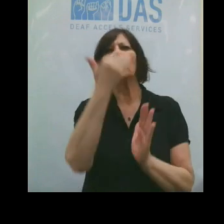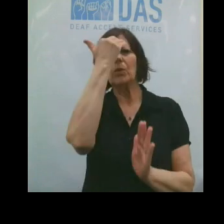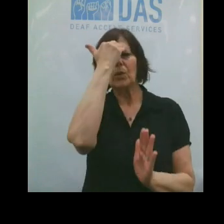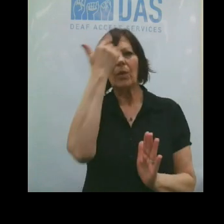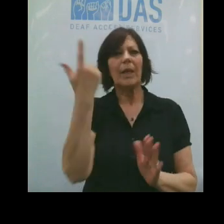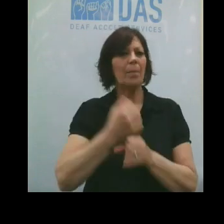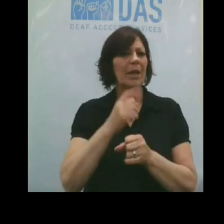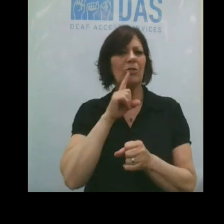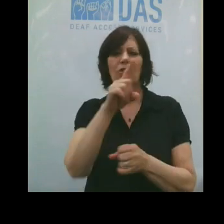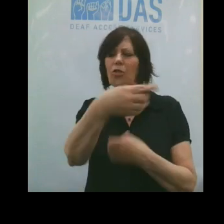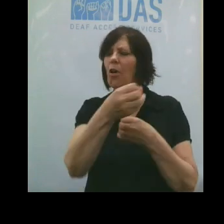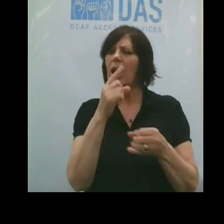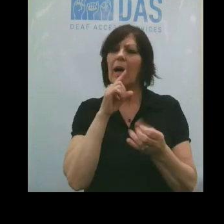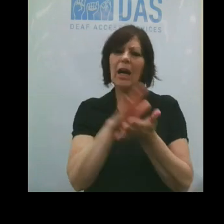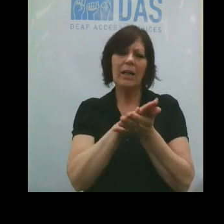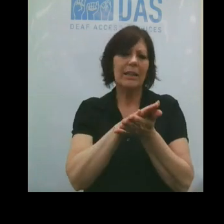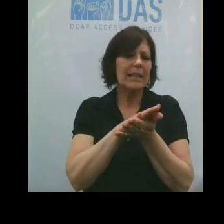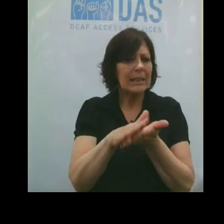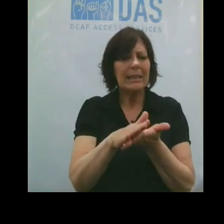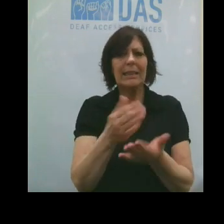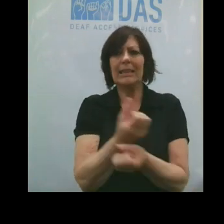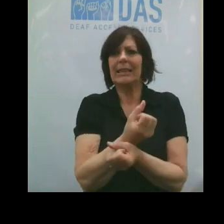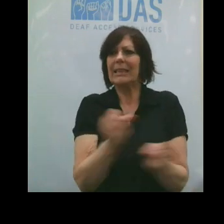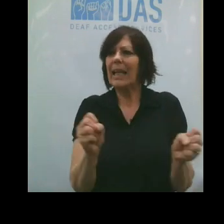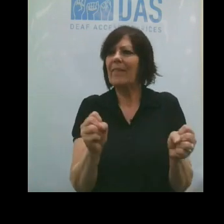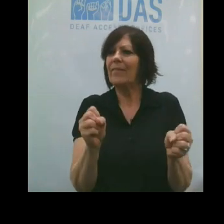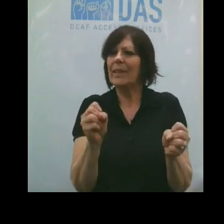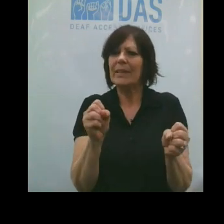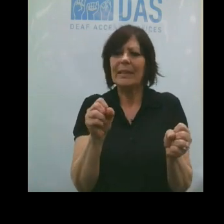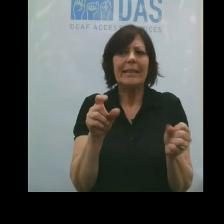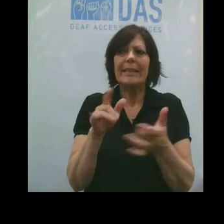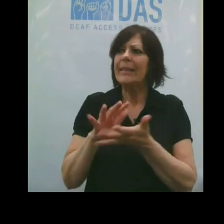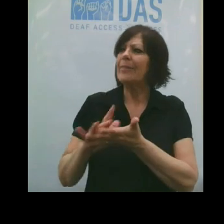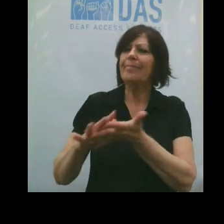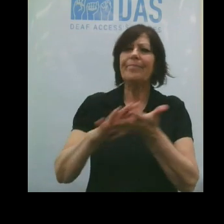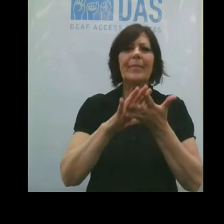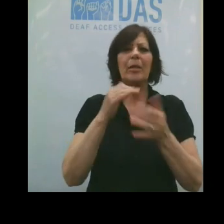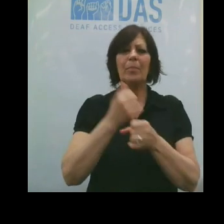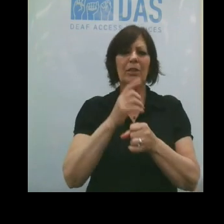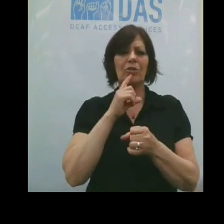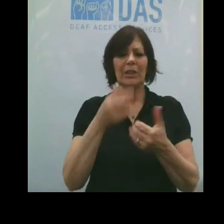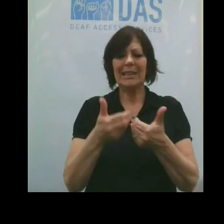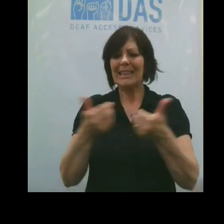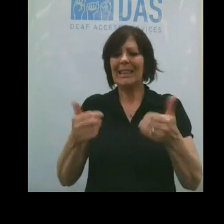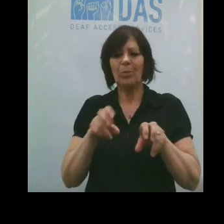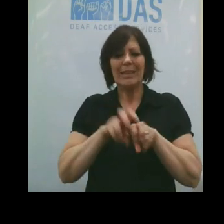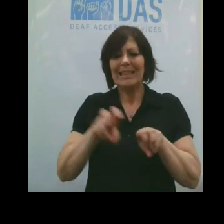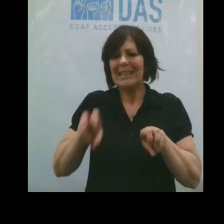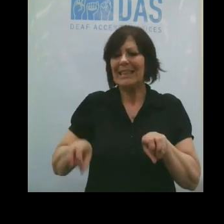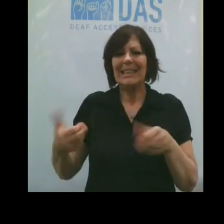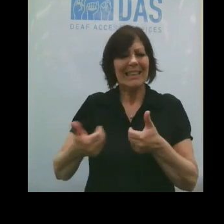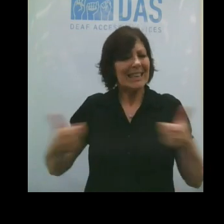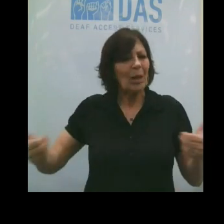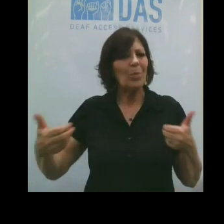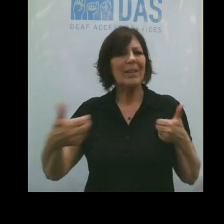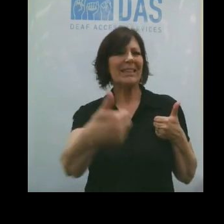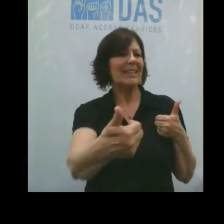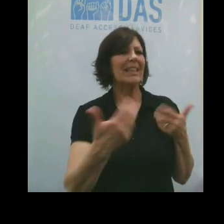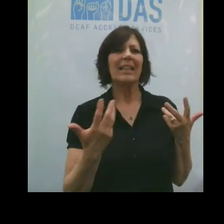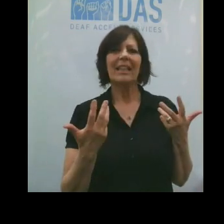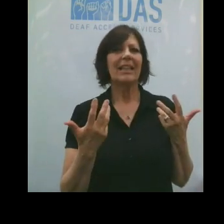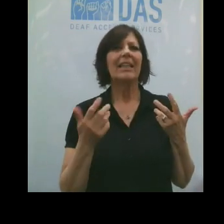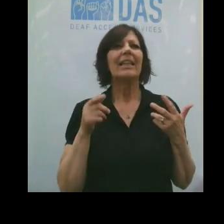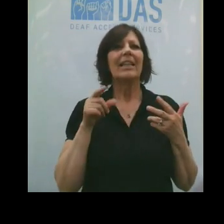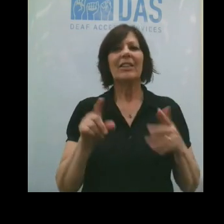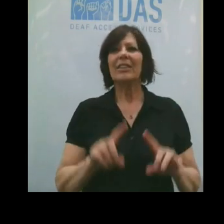they keep their offices safe and COVID-free, and making sure they have separate places for people that are sick to be seen, that